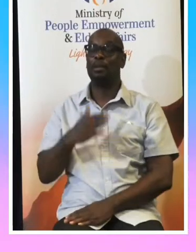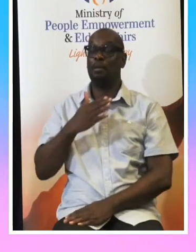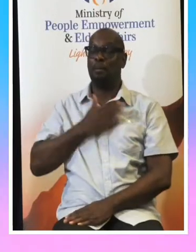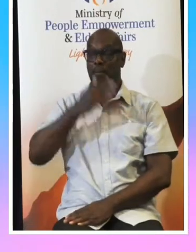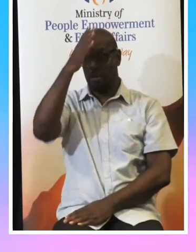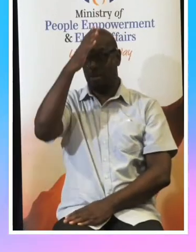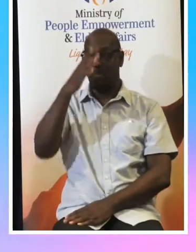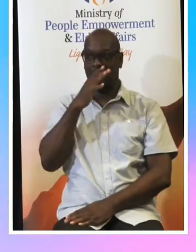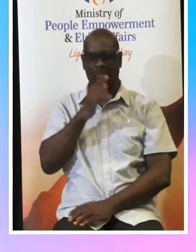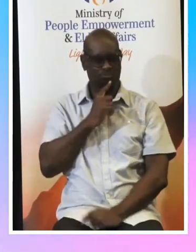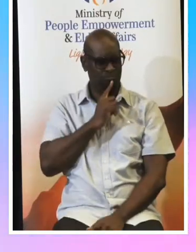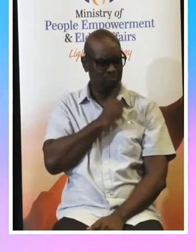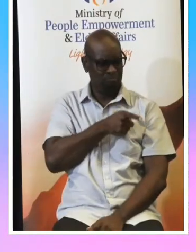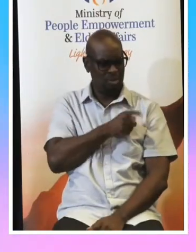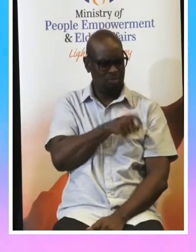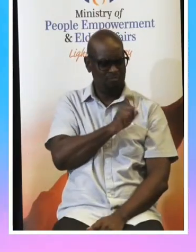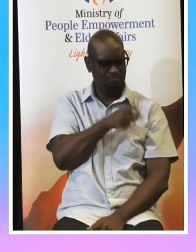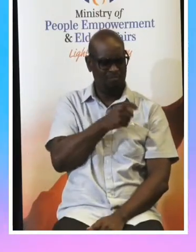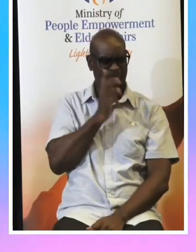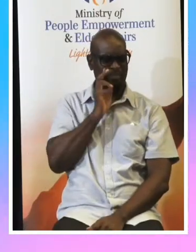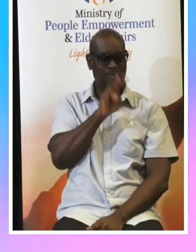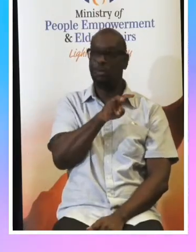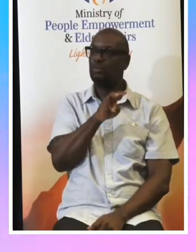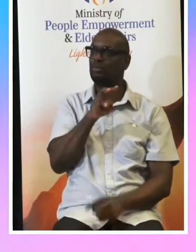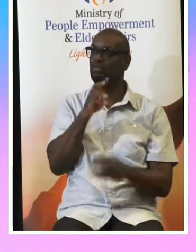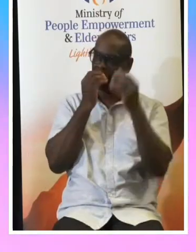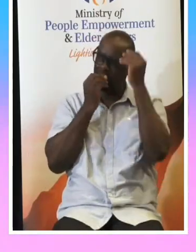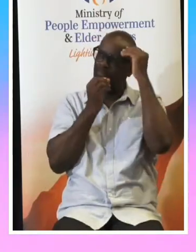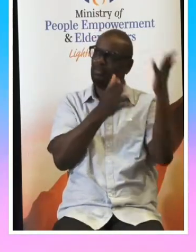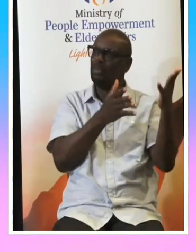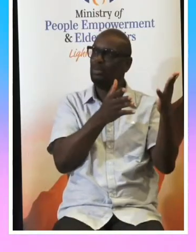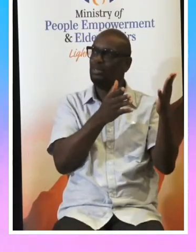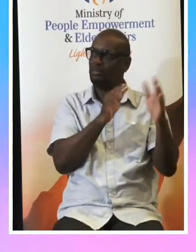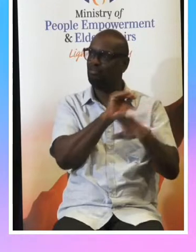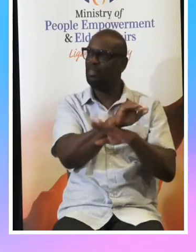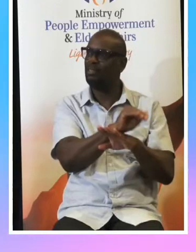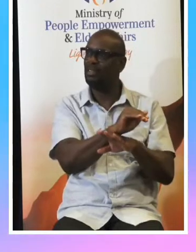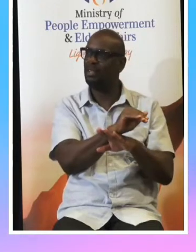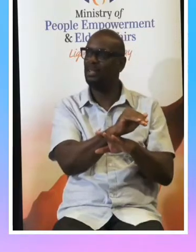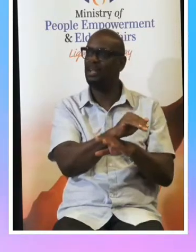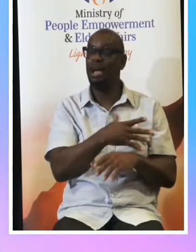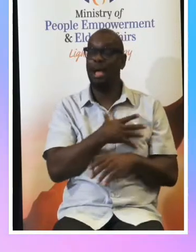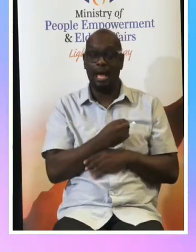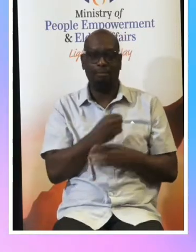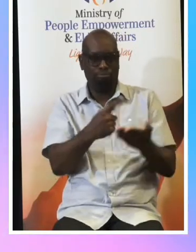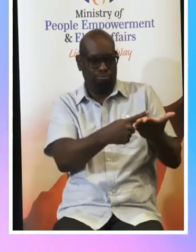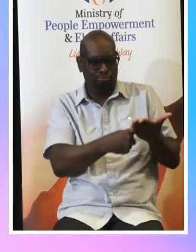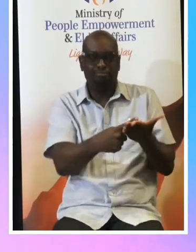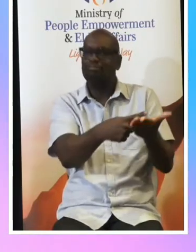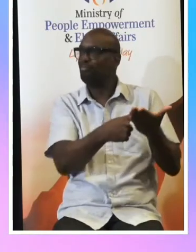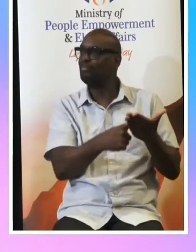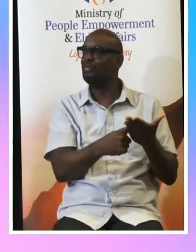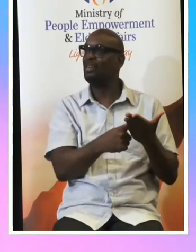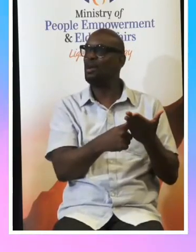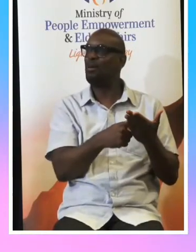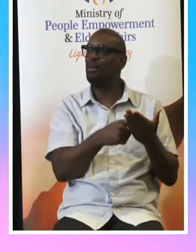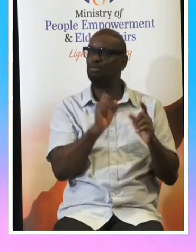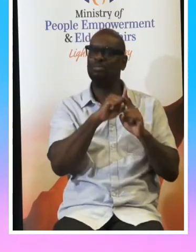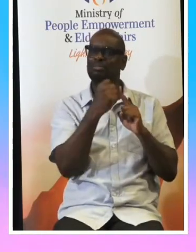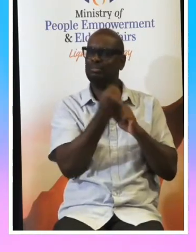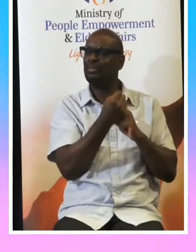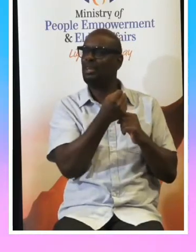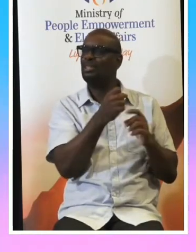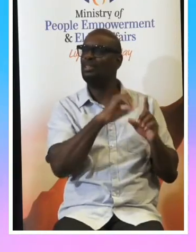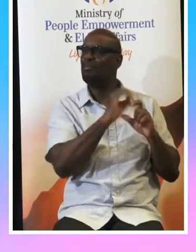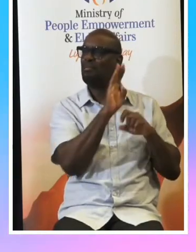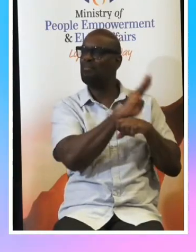news and included me in conversations about national issues or the latest political gossip and encouraged